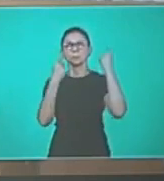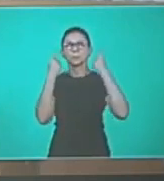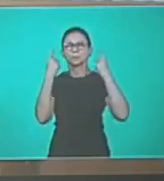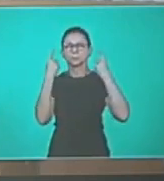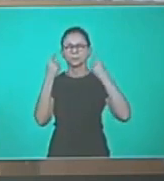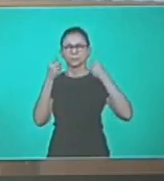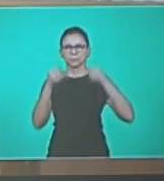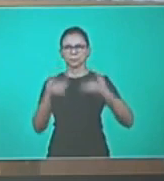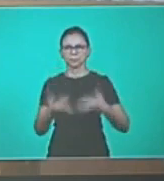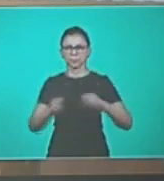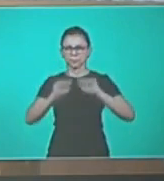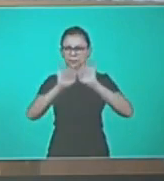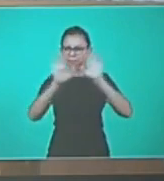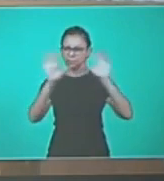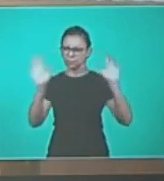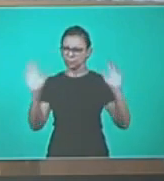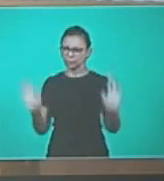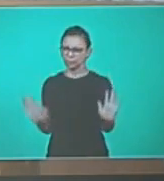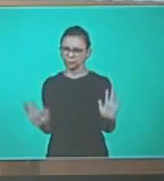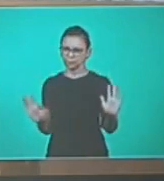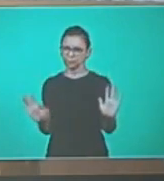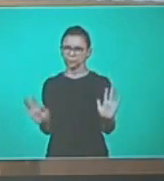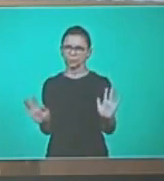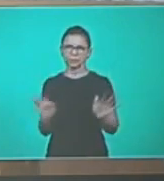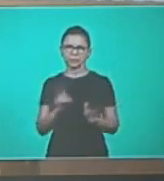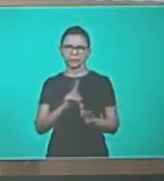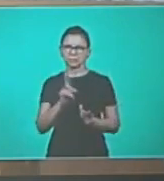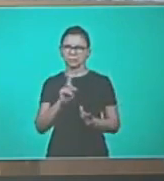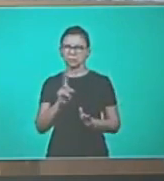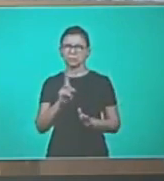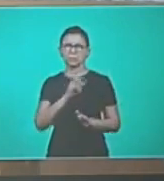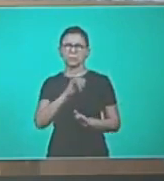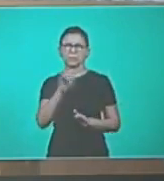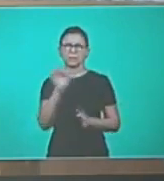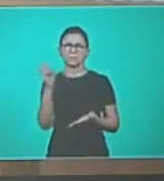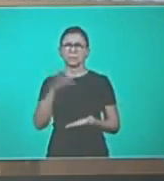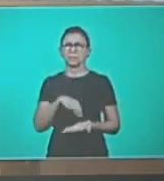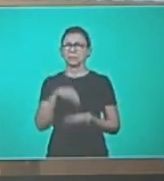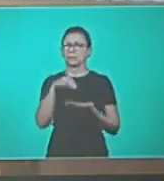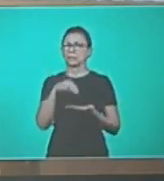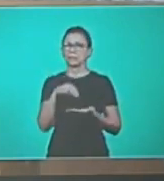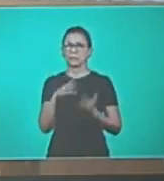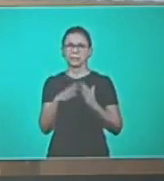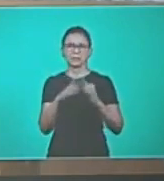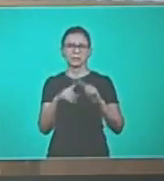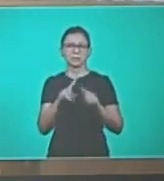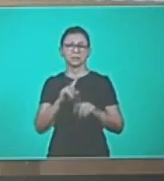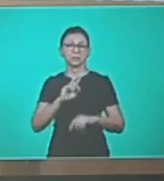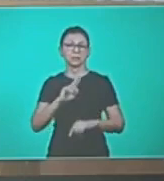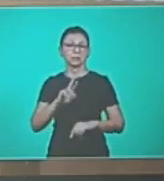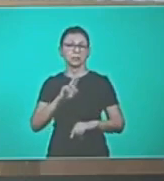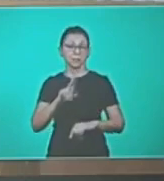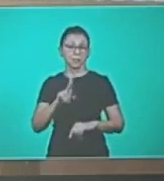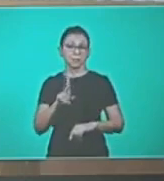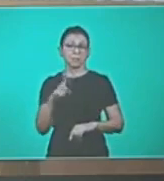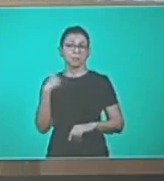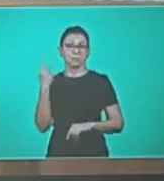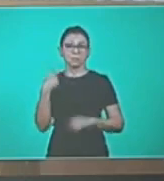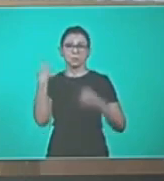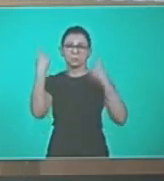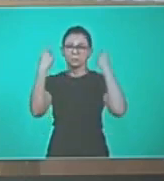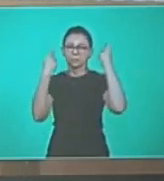leave clear that we're not going to say anything related to Maranatha as an institution, but